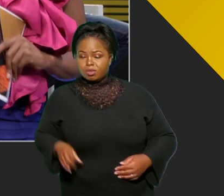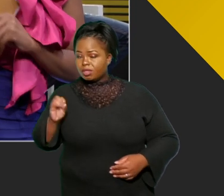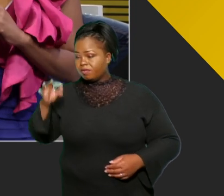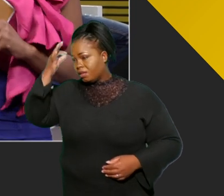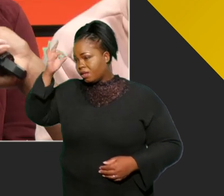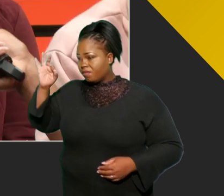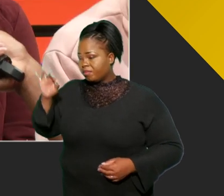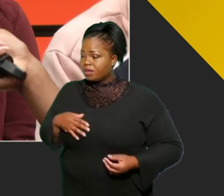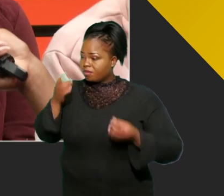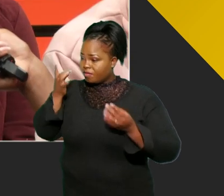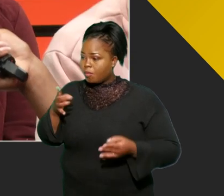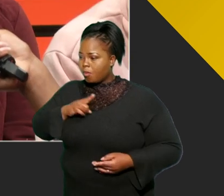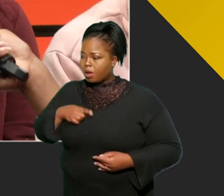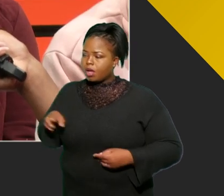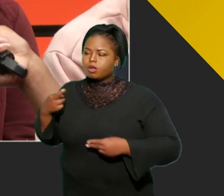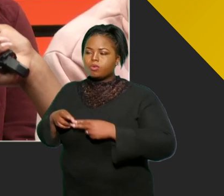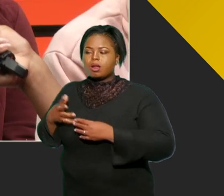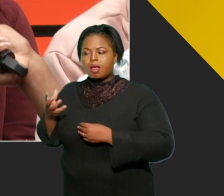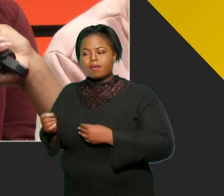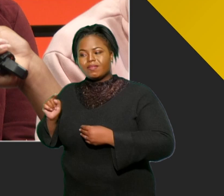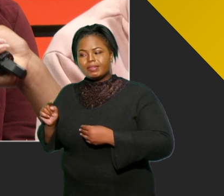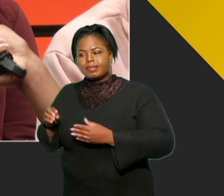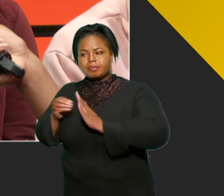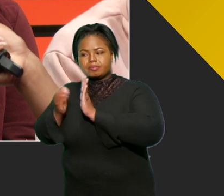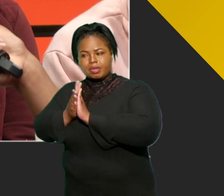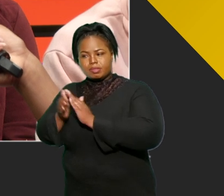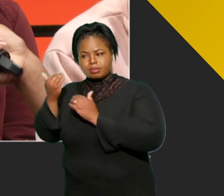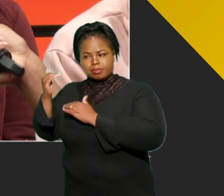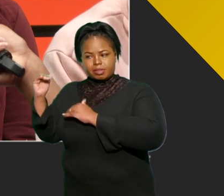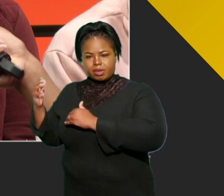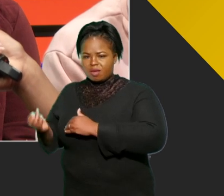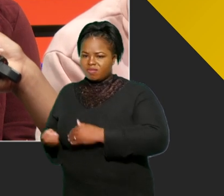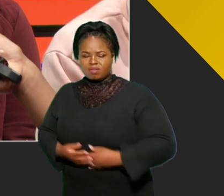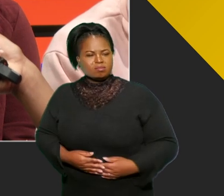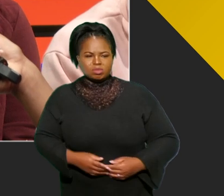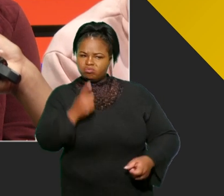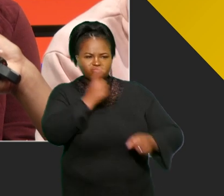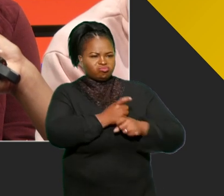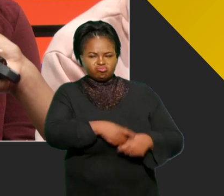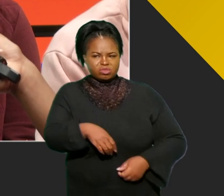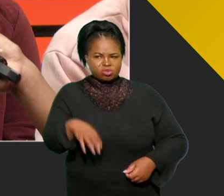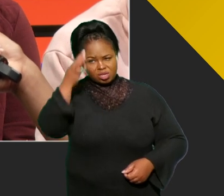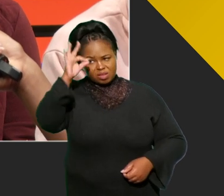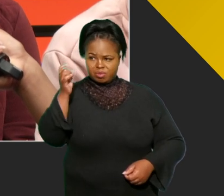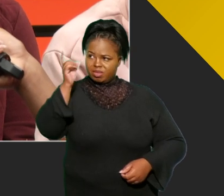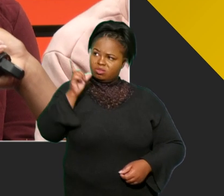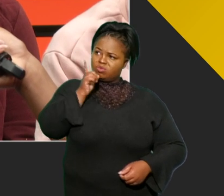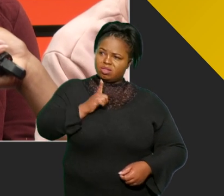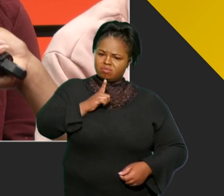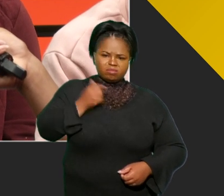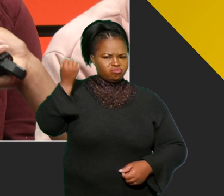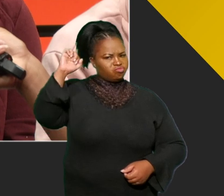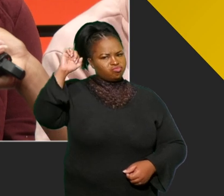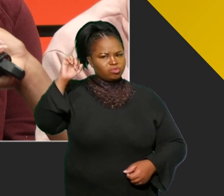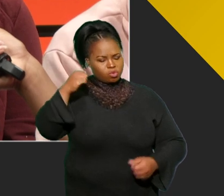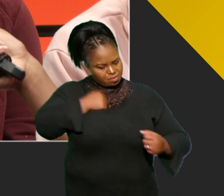ya tla go wena ya re because wena wa rentisa o tshwantse o beye price ena a nga sutlo ka government a ke re pleke ke ya ka ke nna landlord ke